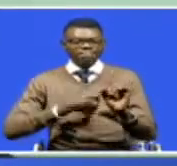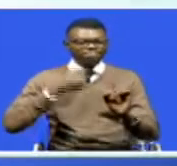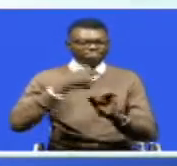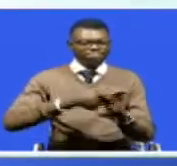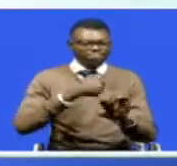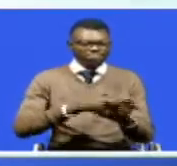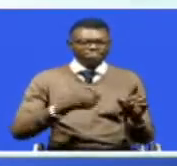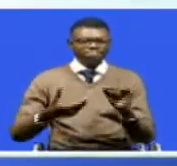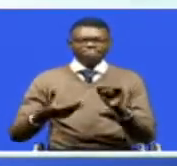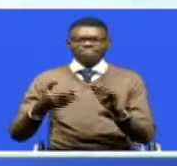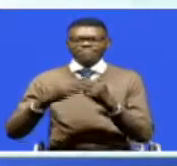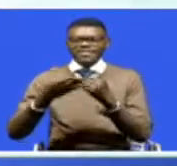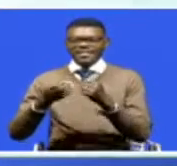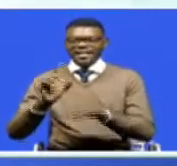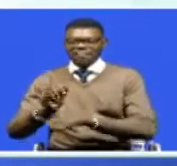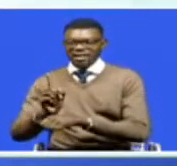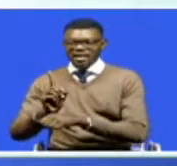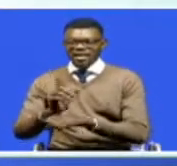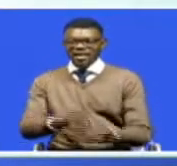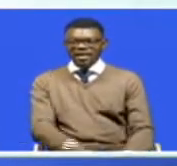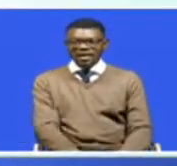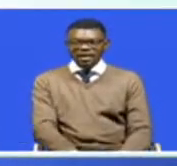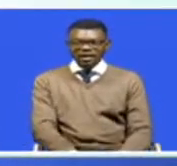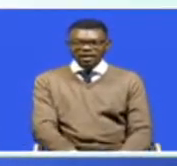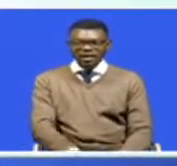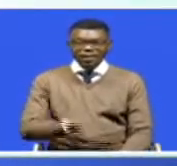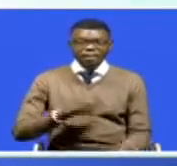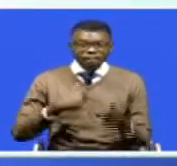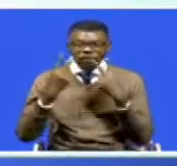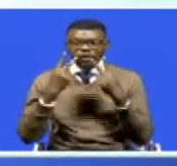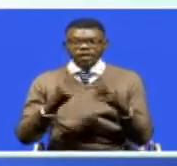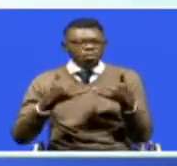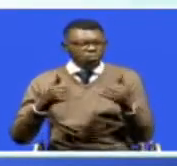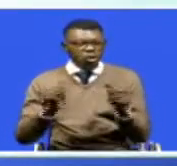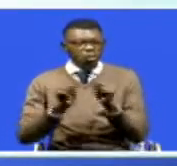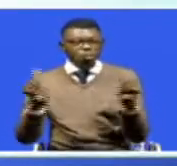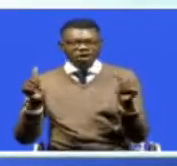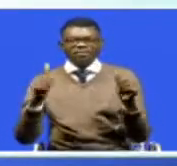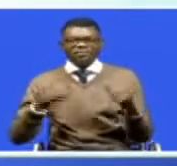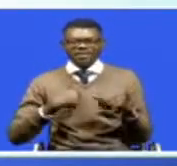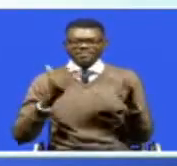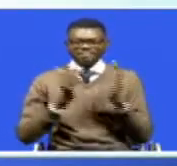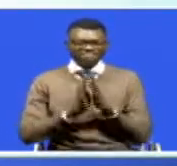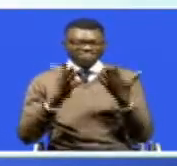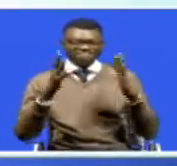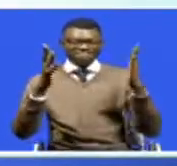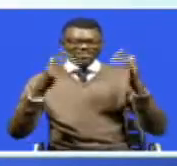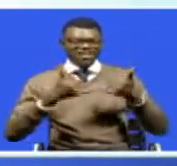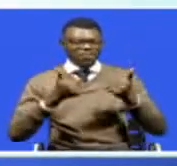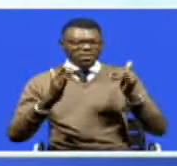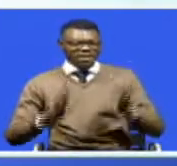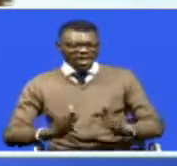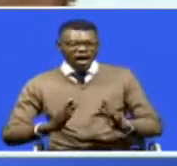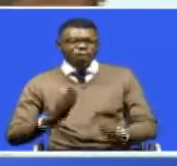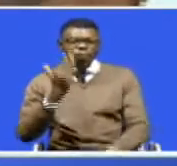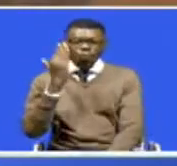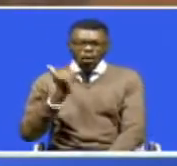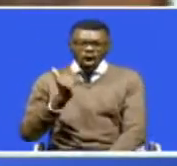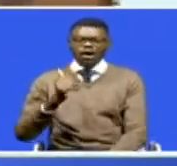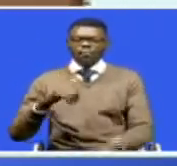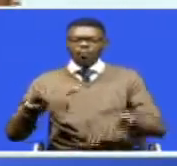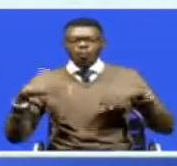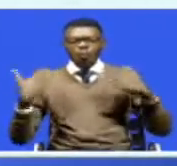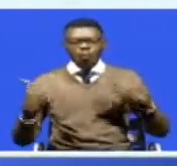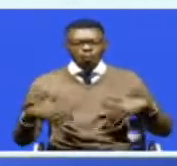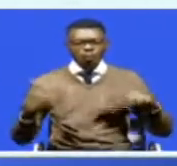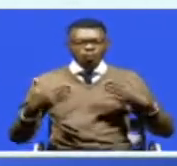90 minutes. But see how I see the match. We play very good. I can just congratulate my guys because they play outstanding match.